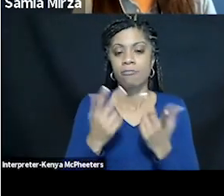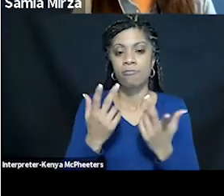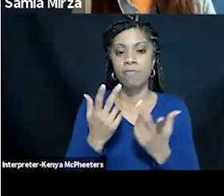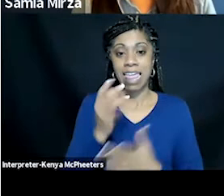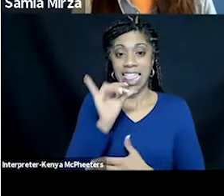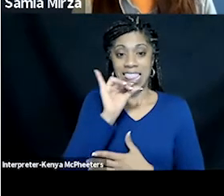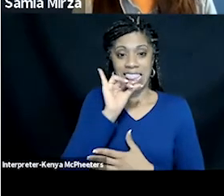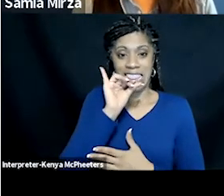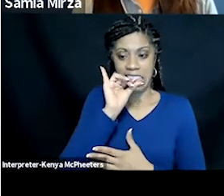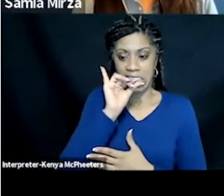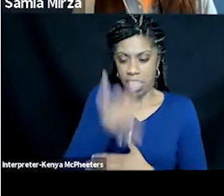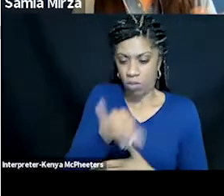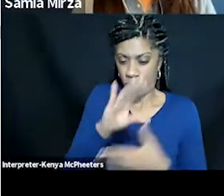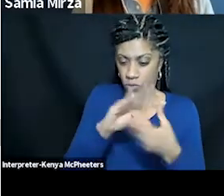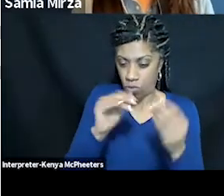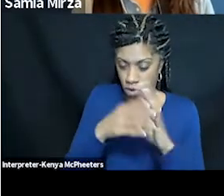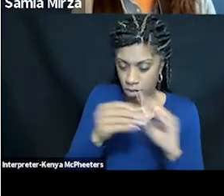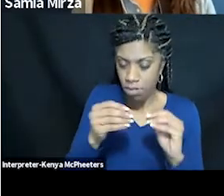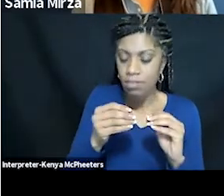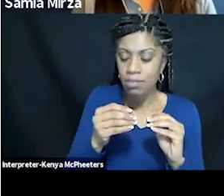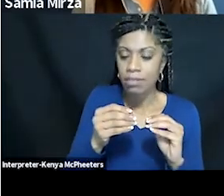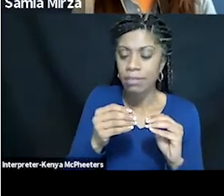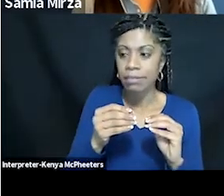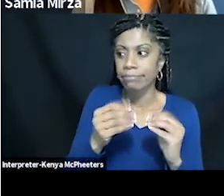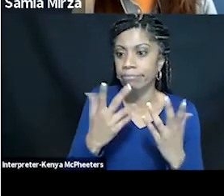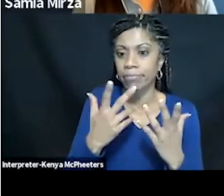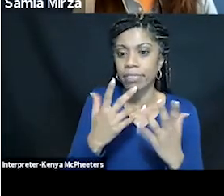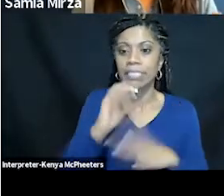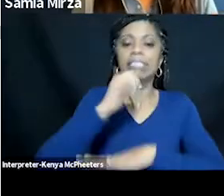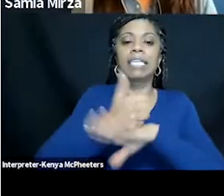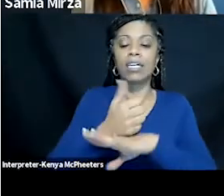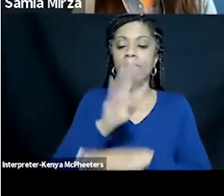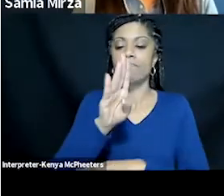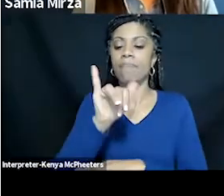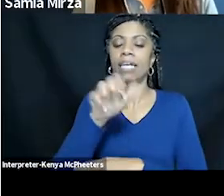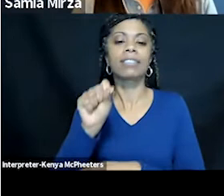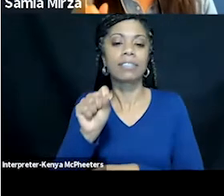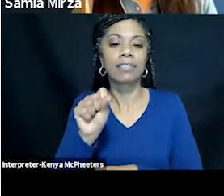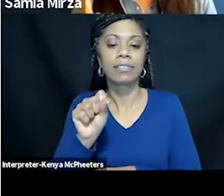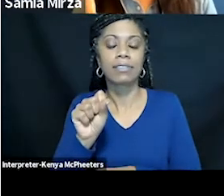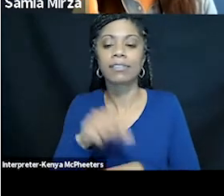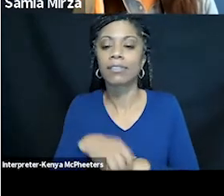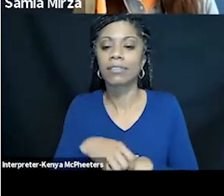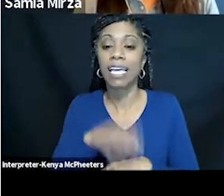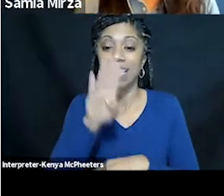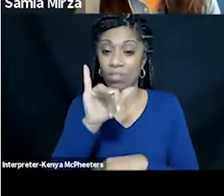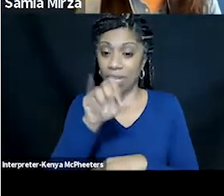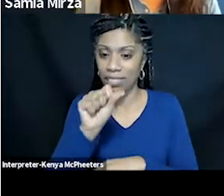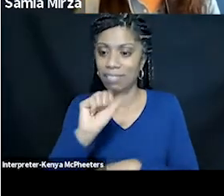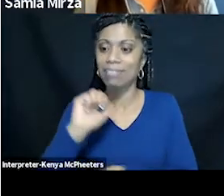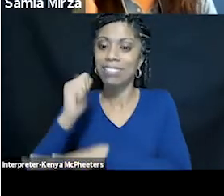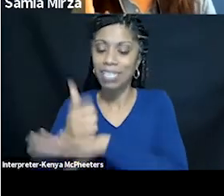perceptions, and our opinions, all of which lead to how people are treated. What policies are put into place, who